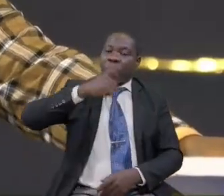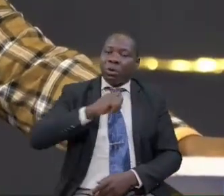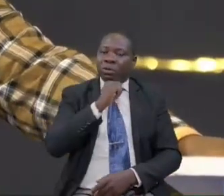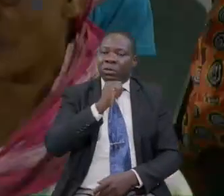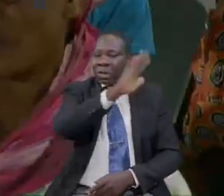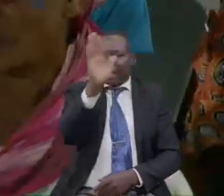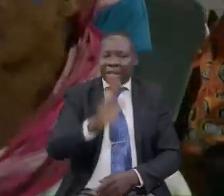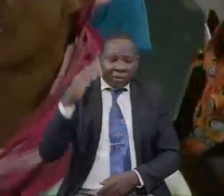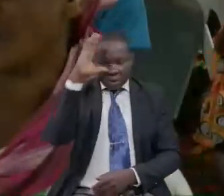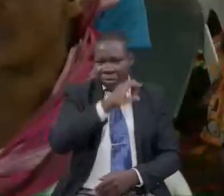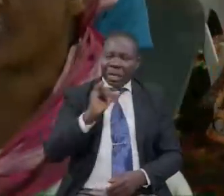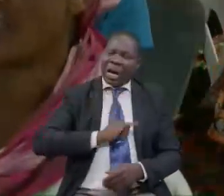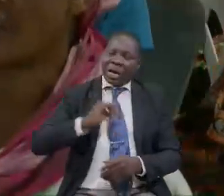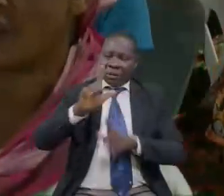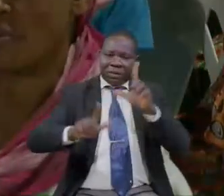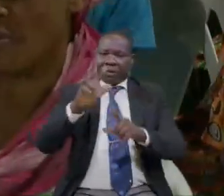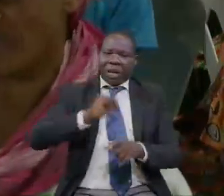miss the kingdom of God.